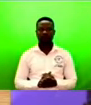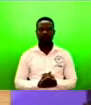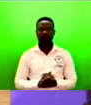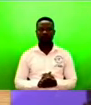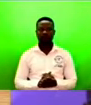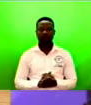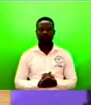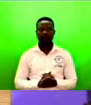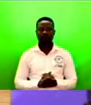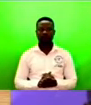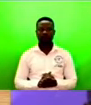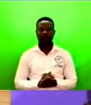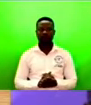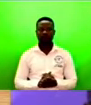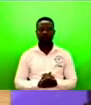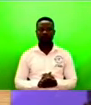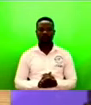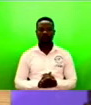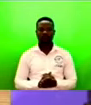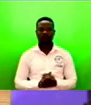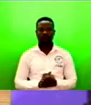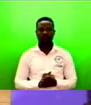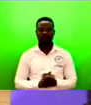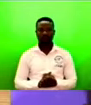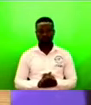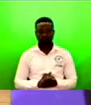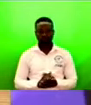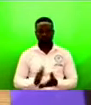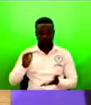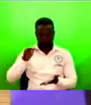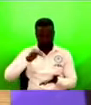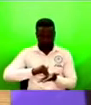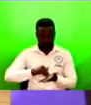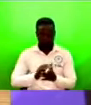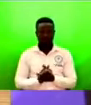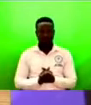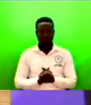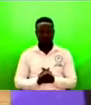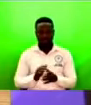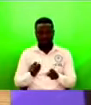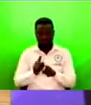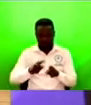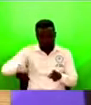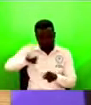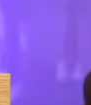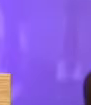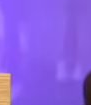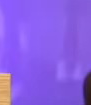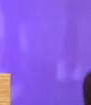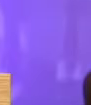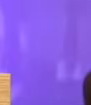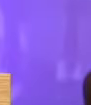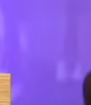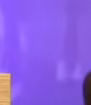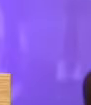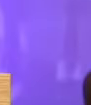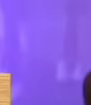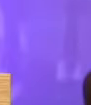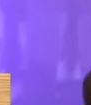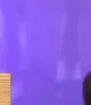they are. Okay. Let me take that again. Having fully understood the responsibility that go with your